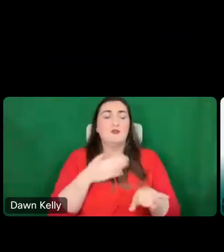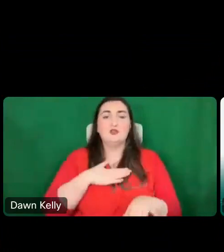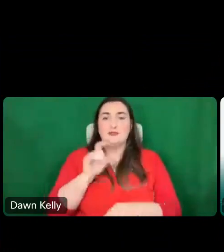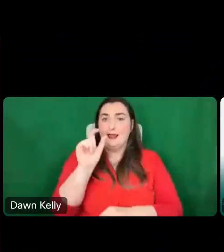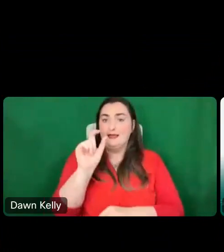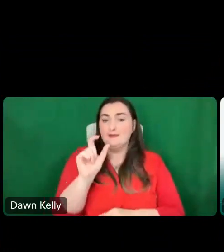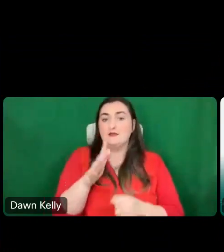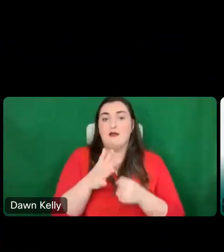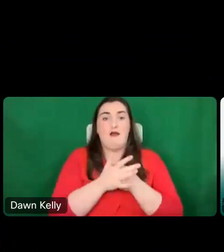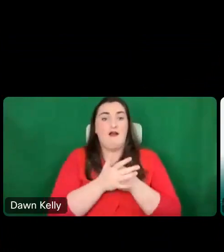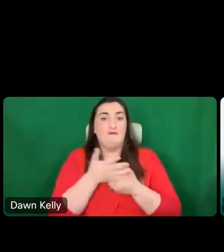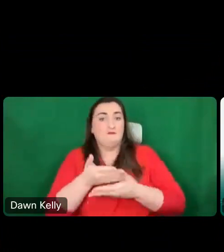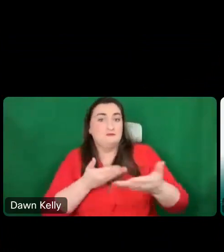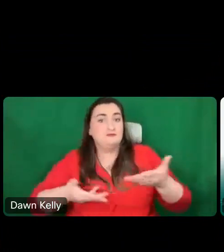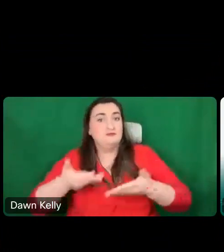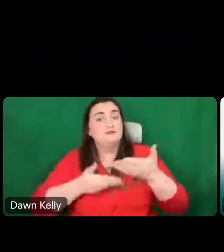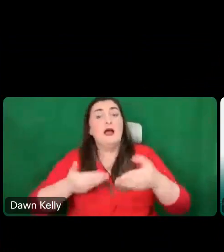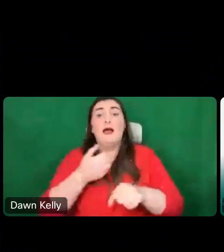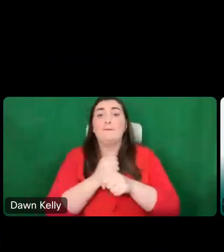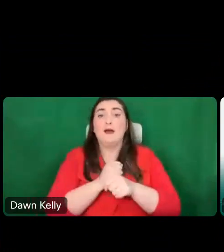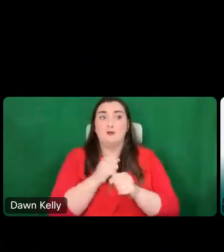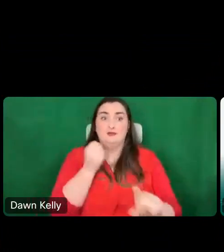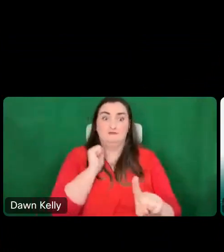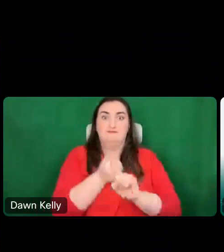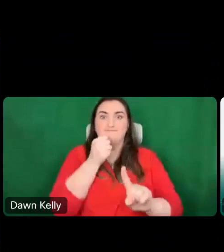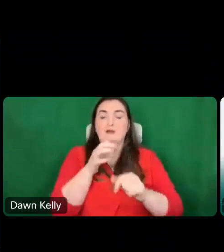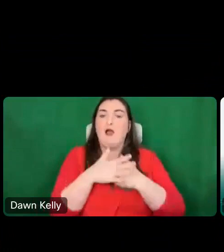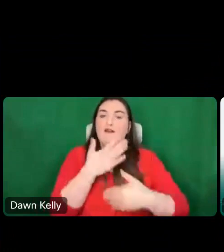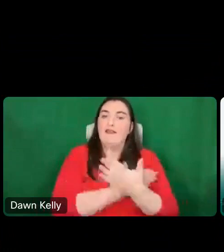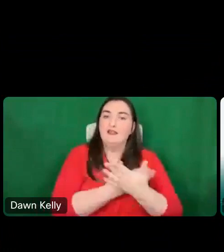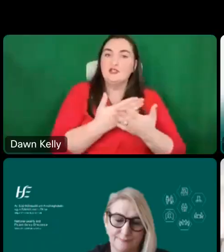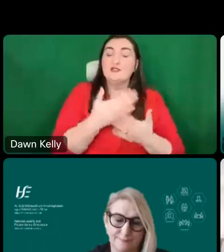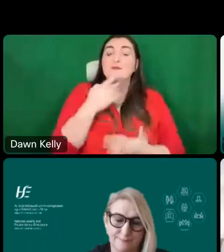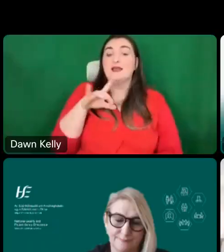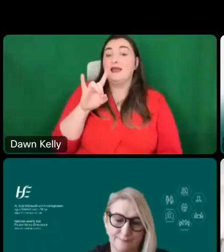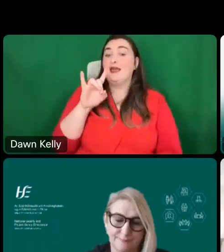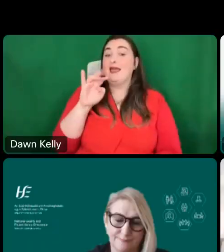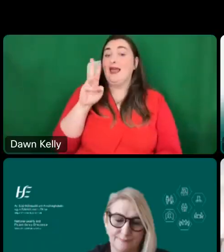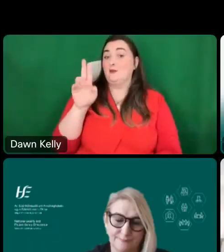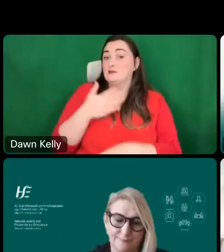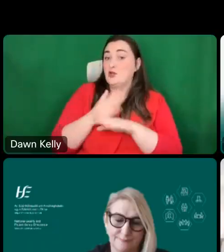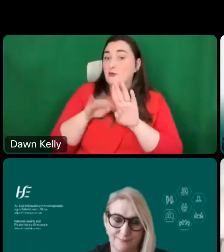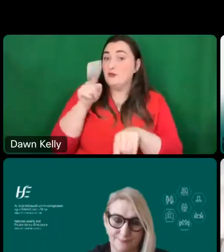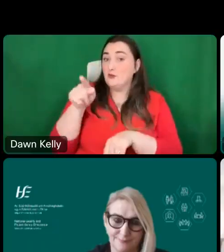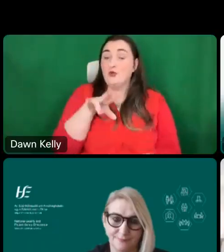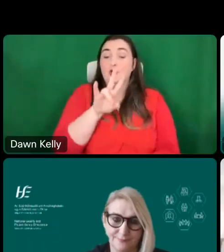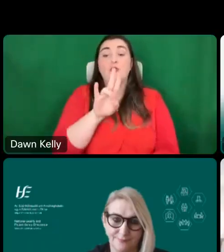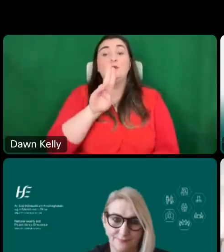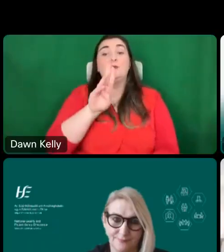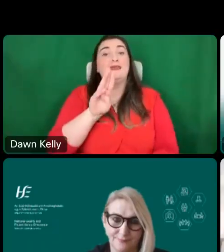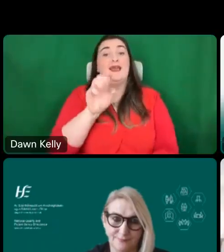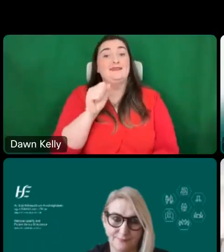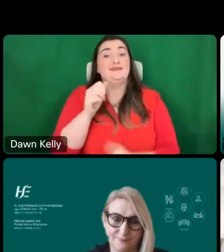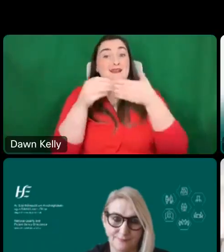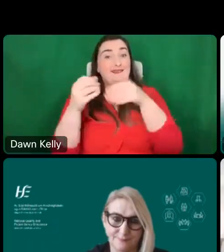I suppose, a discussion about the impact of the legislation. And Helen, in your role, we might start with you as a QPS lead within the community